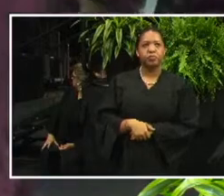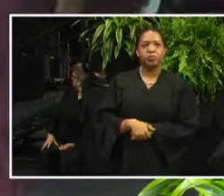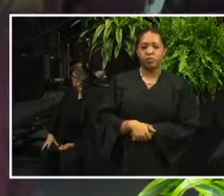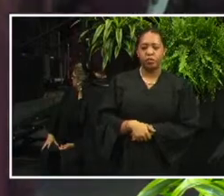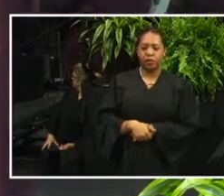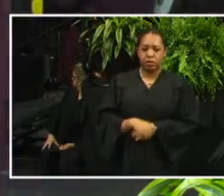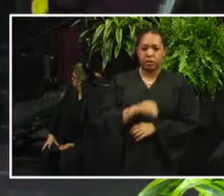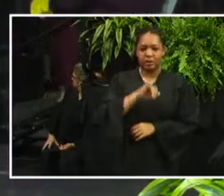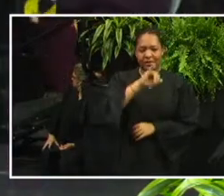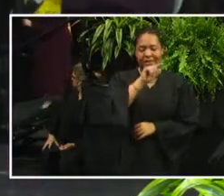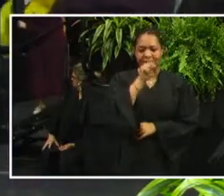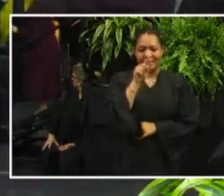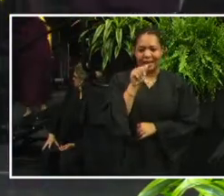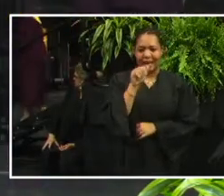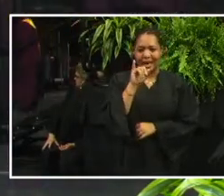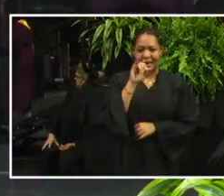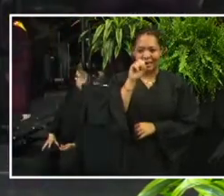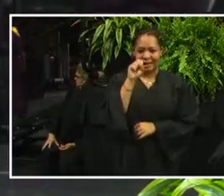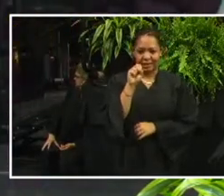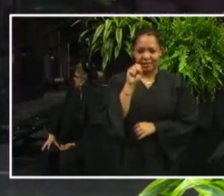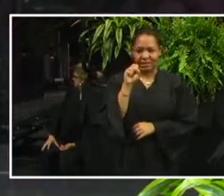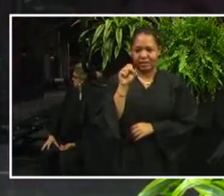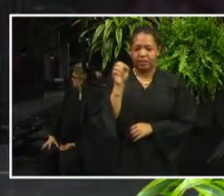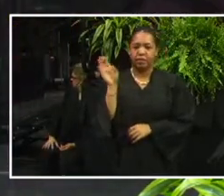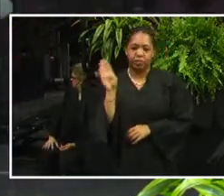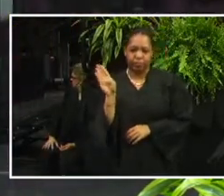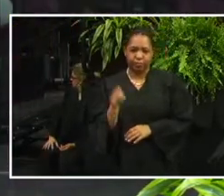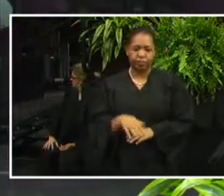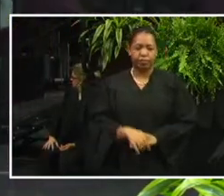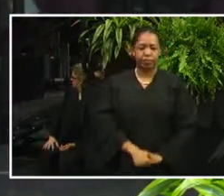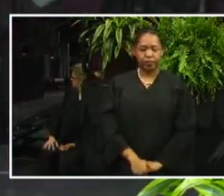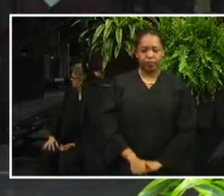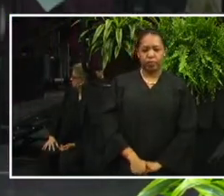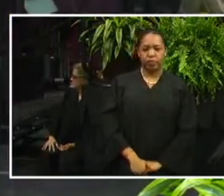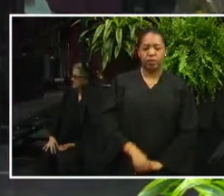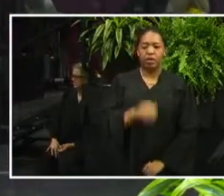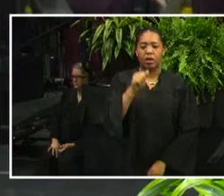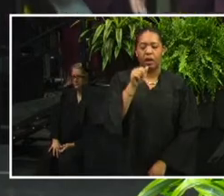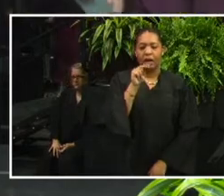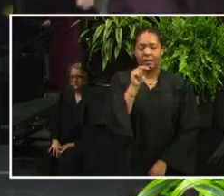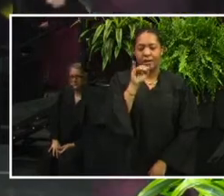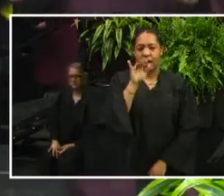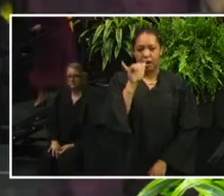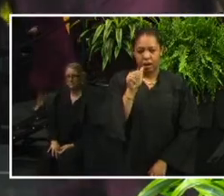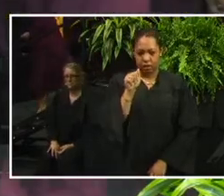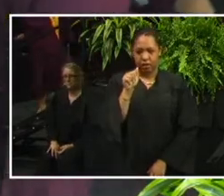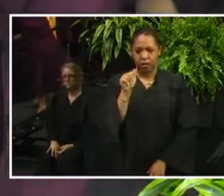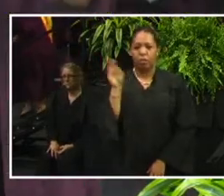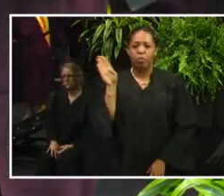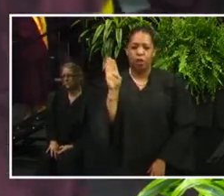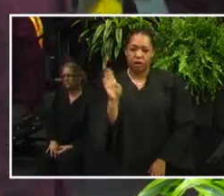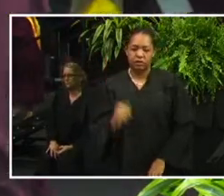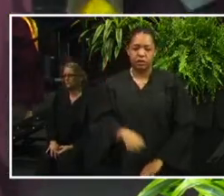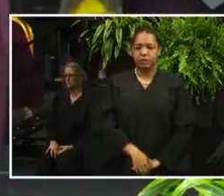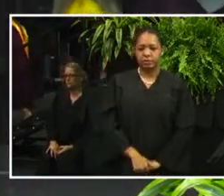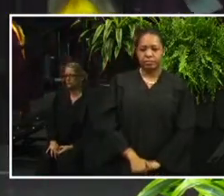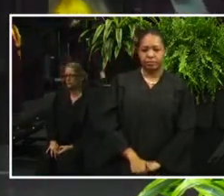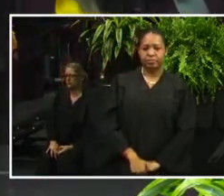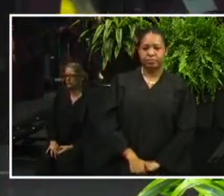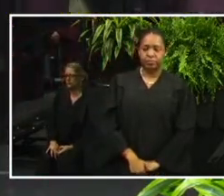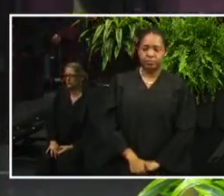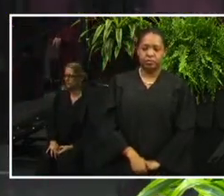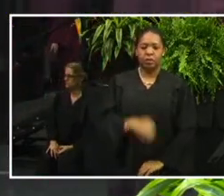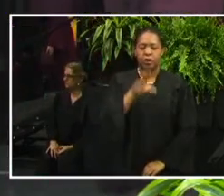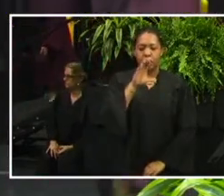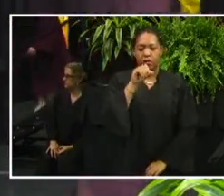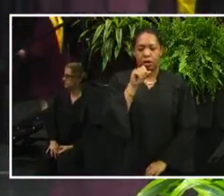Zayas Laurente Brinson. Anaya Brene Brockington.